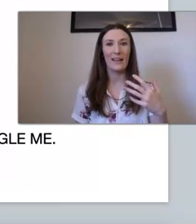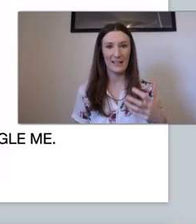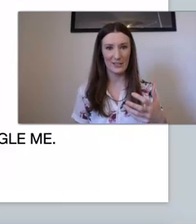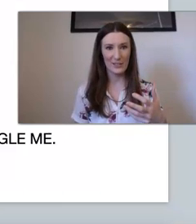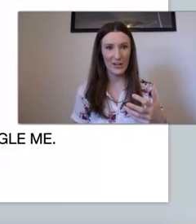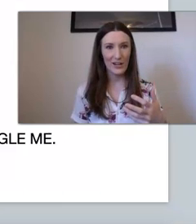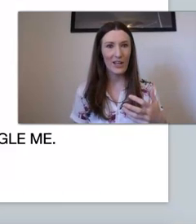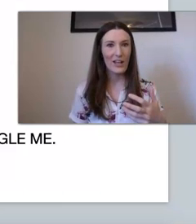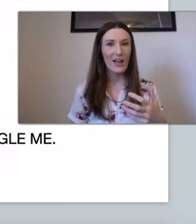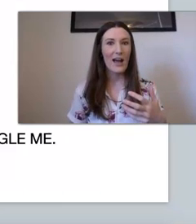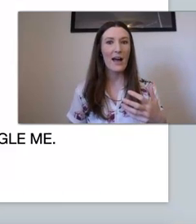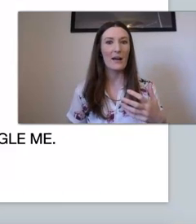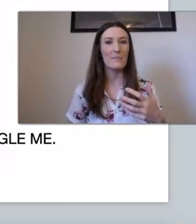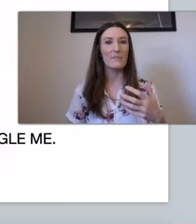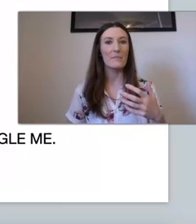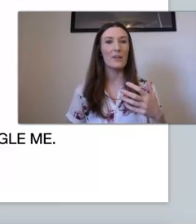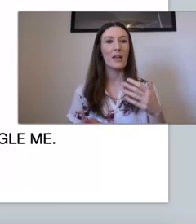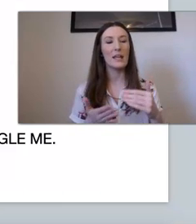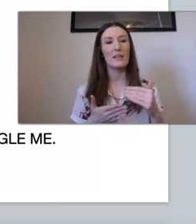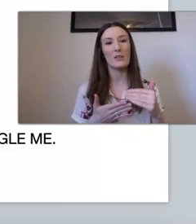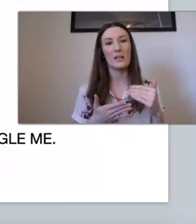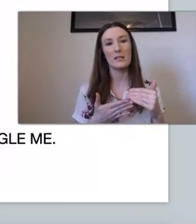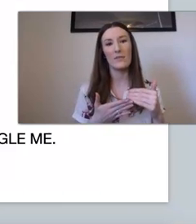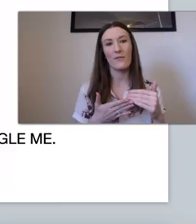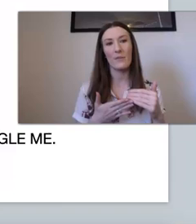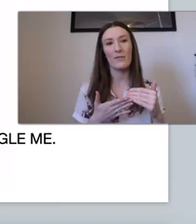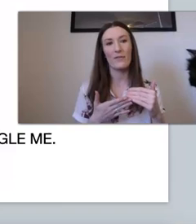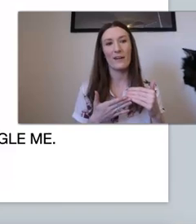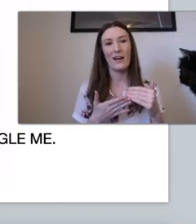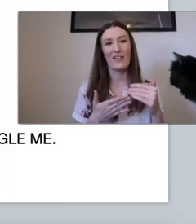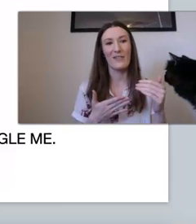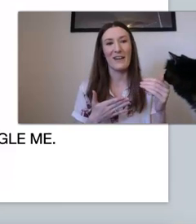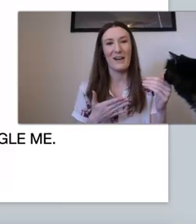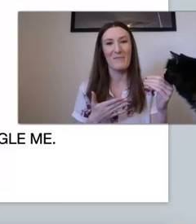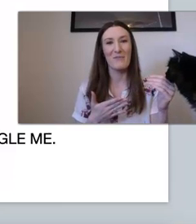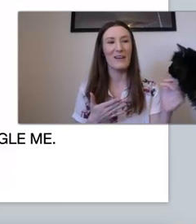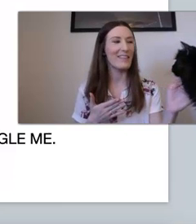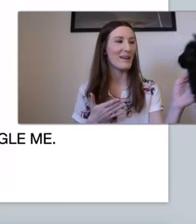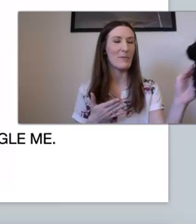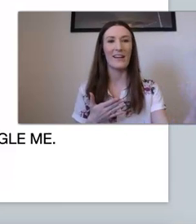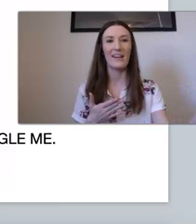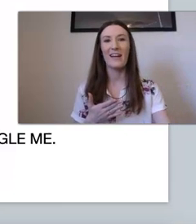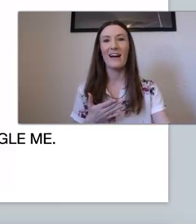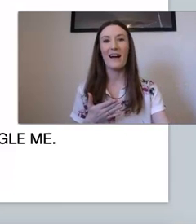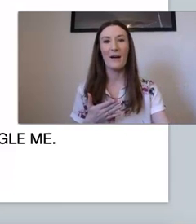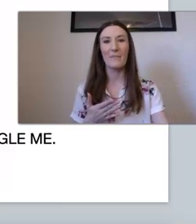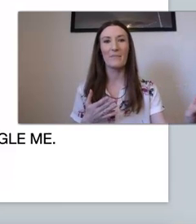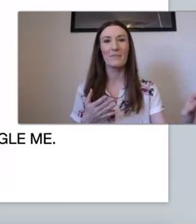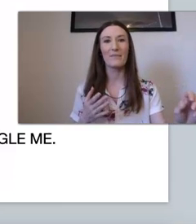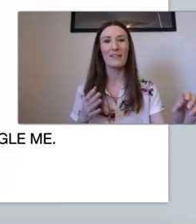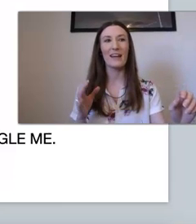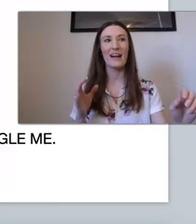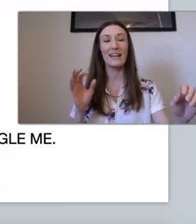no answer, it either needs to be followed up with, hi